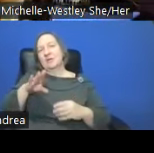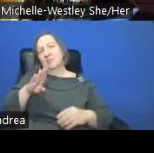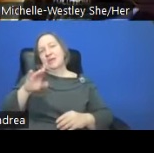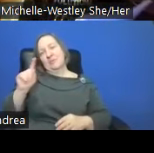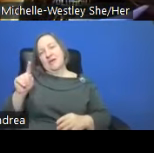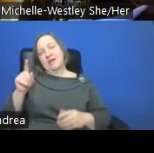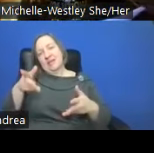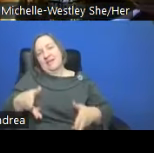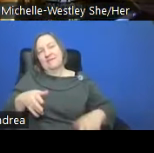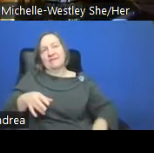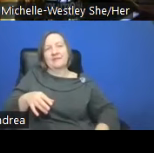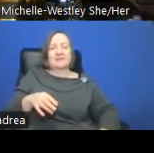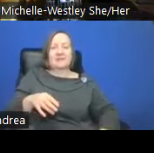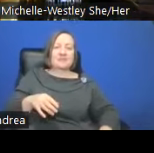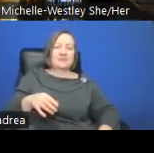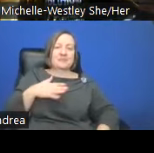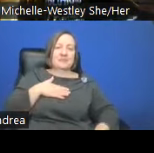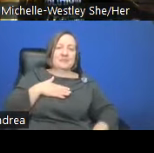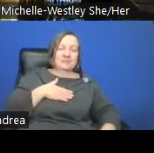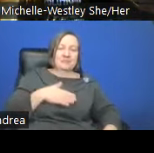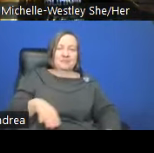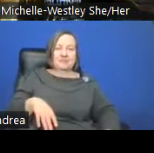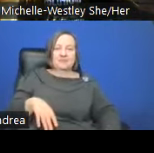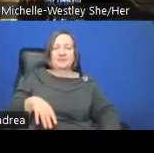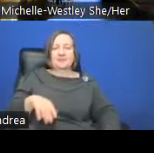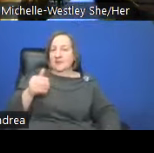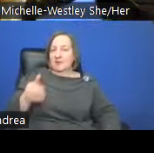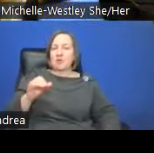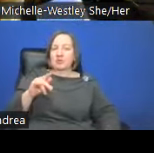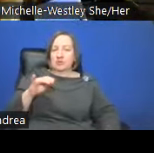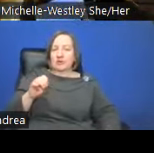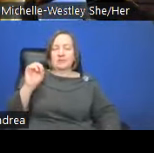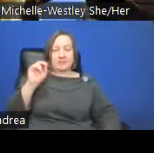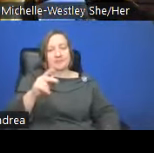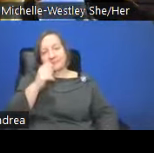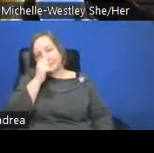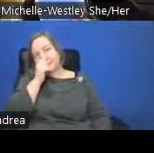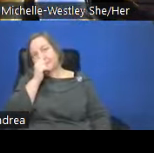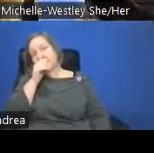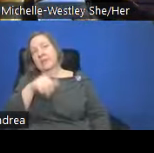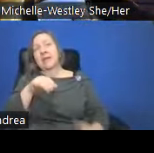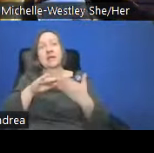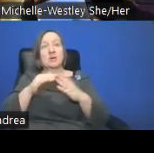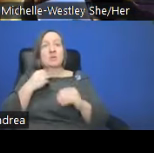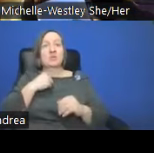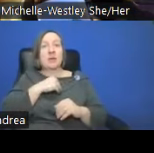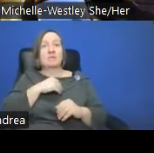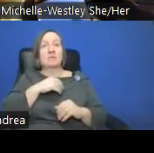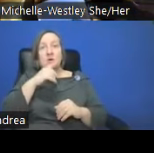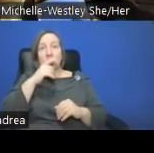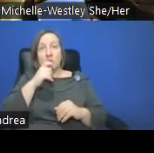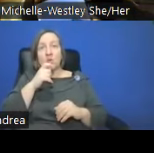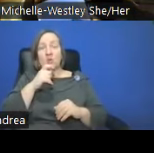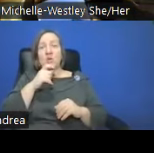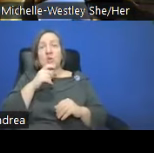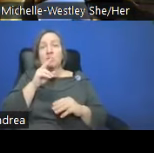B1 to do. Go right ahead. Okay. The community member subjected to use of deadly